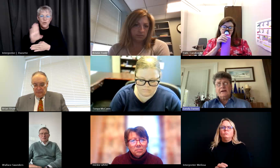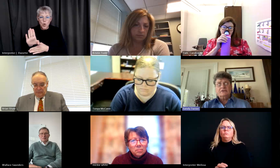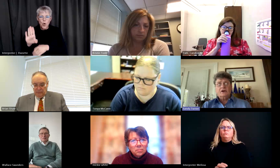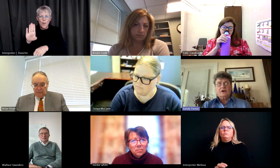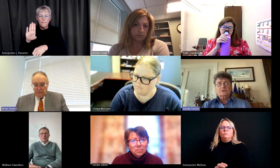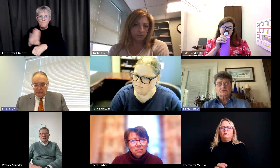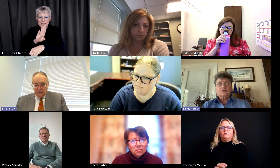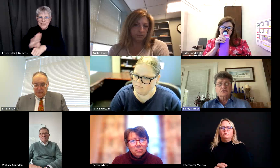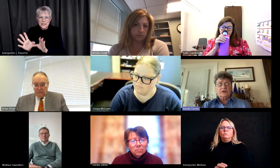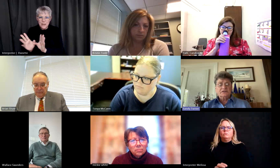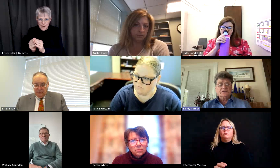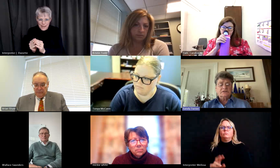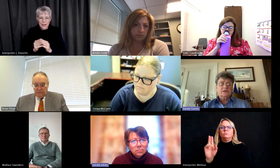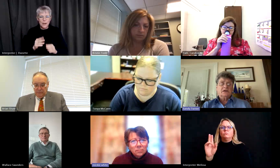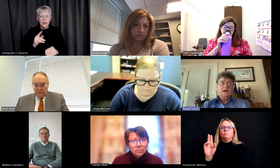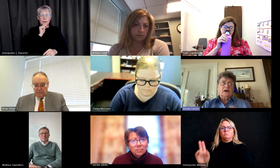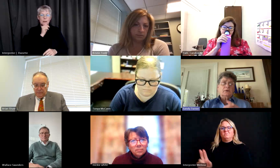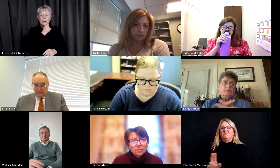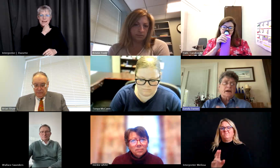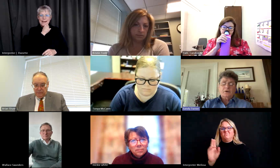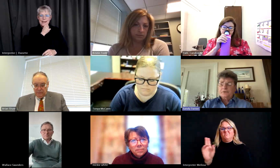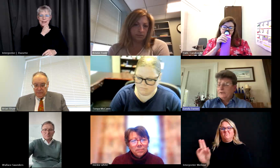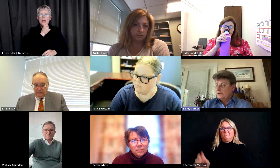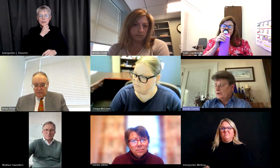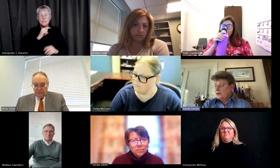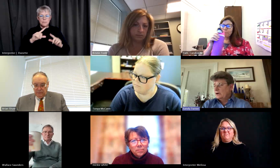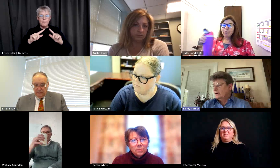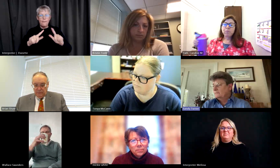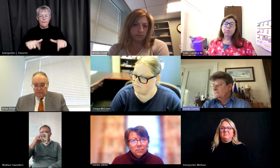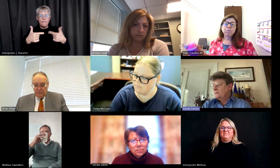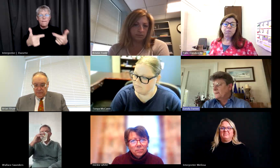But I have talked to Chris about